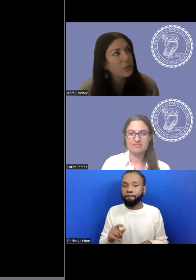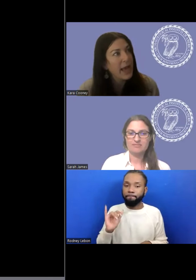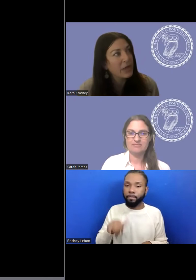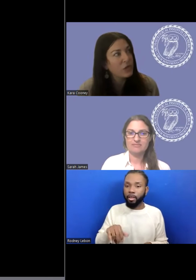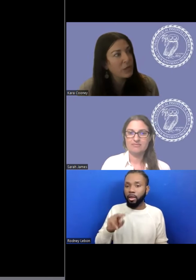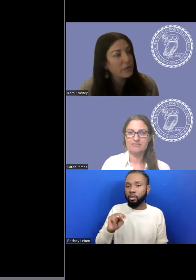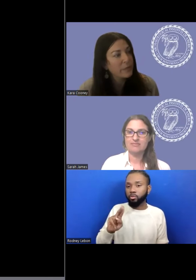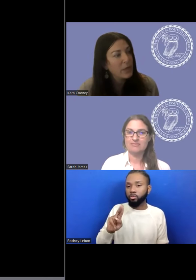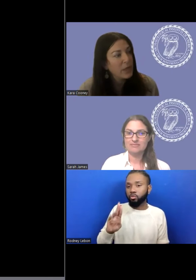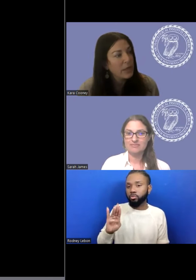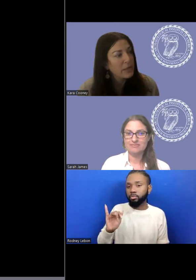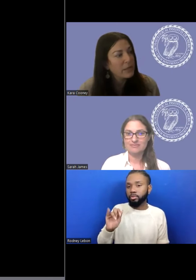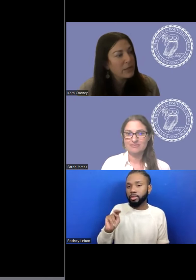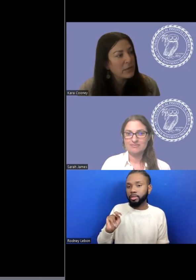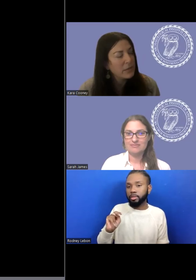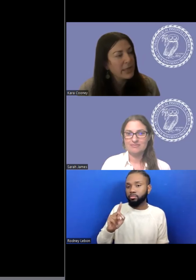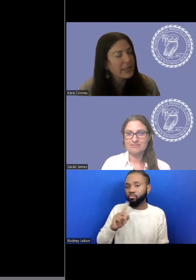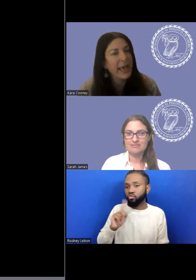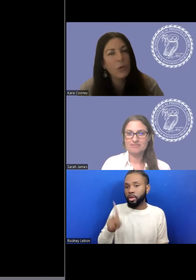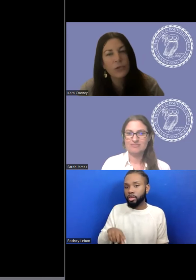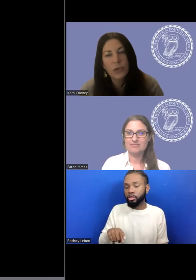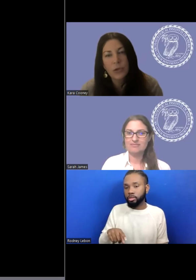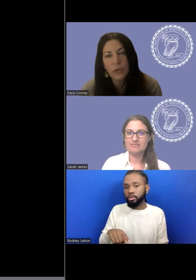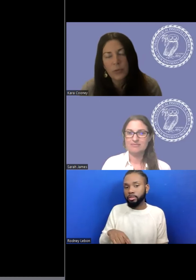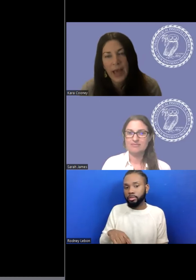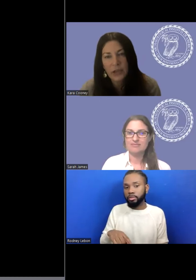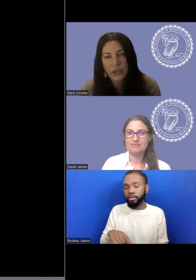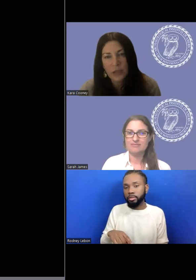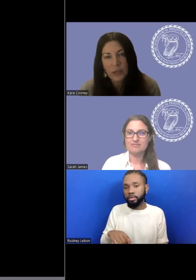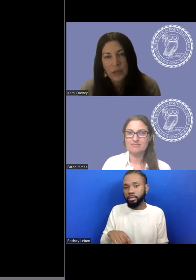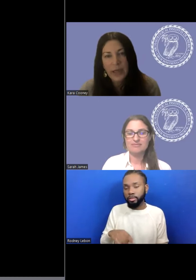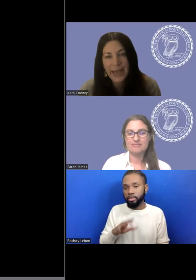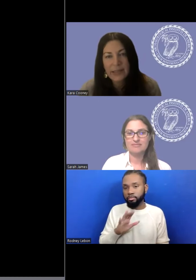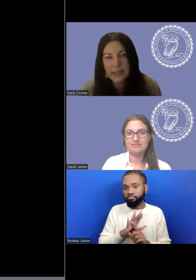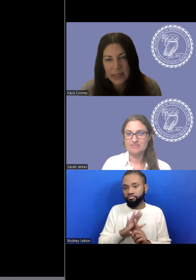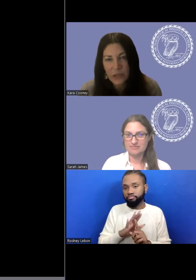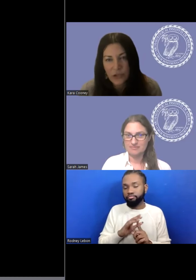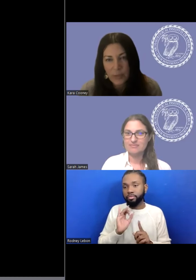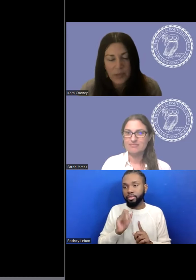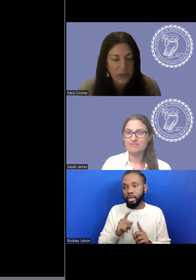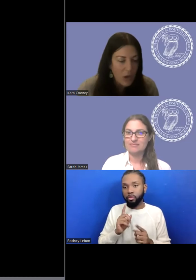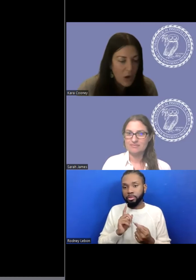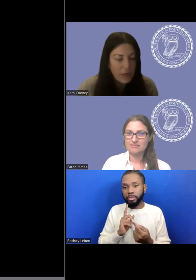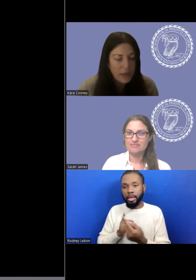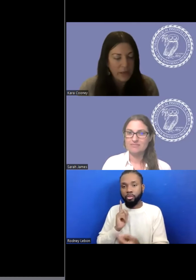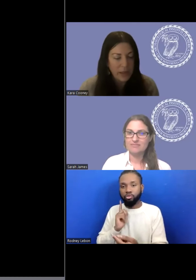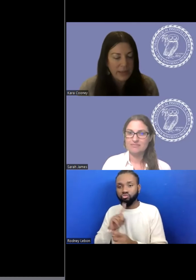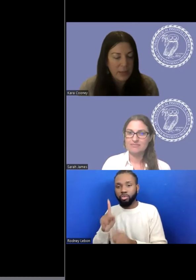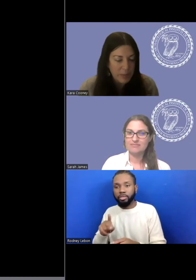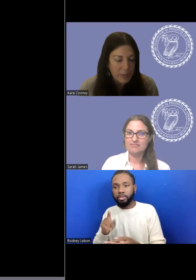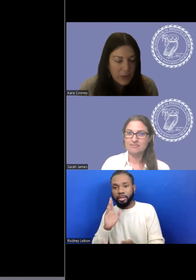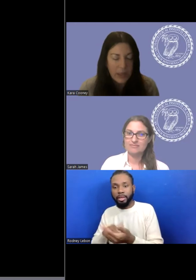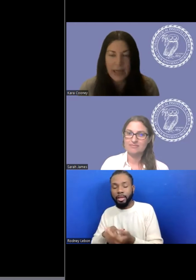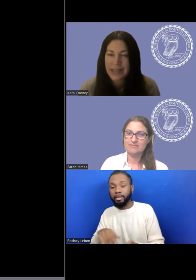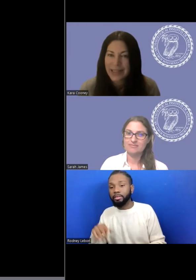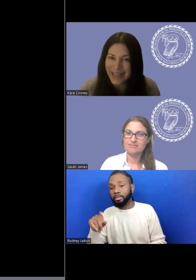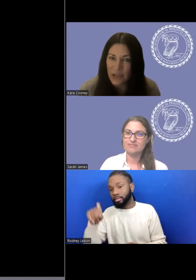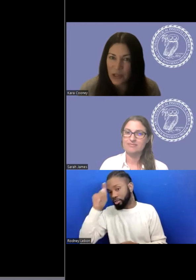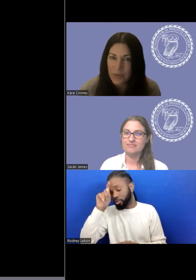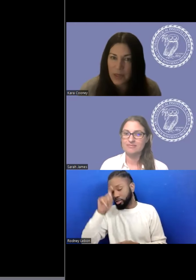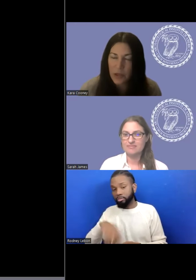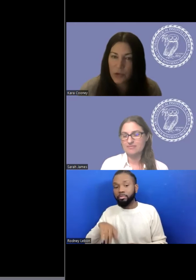Nubian reaction is its counter reaction against Egypt. The Taharqa that is